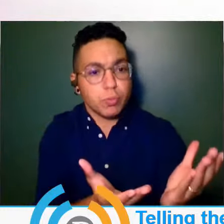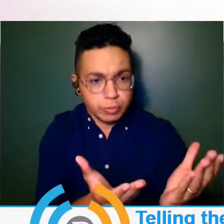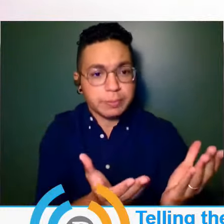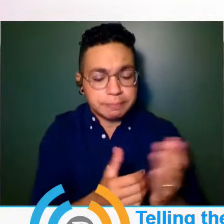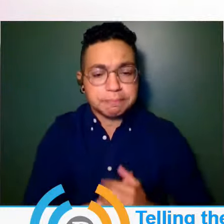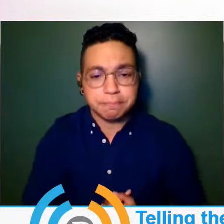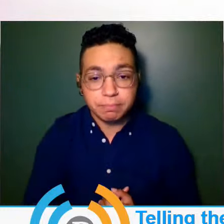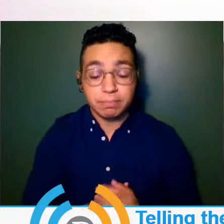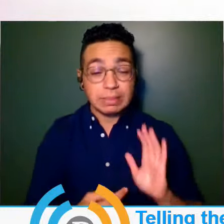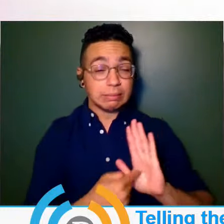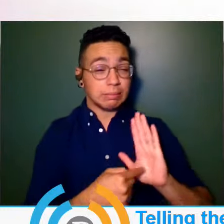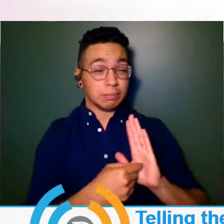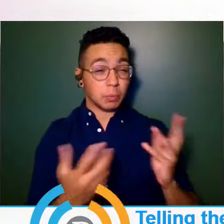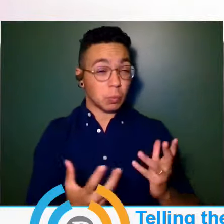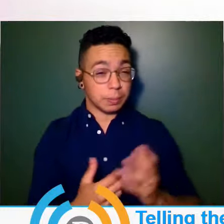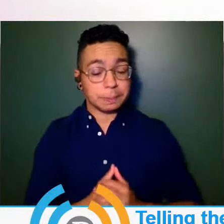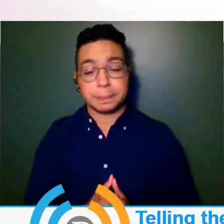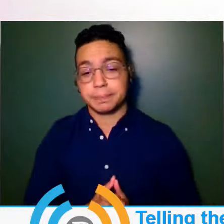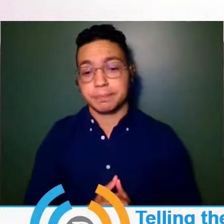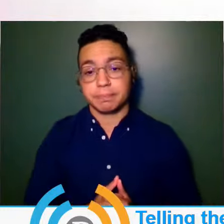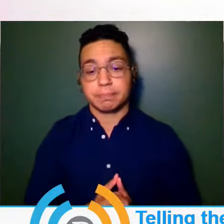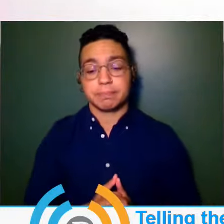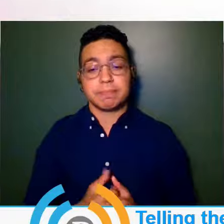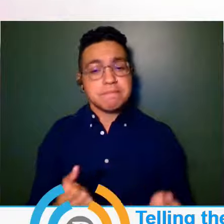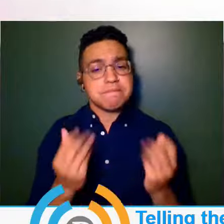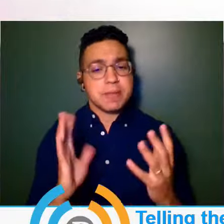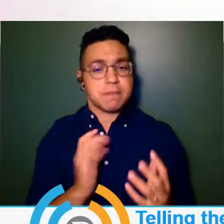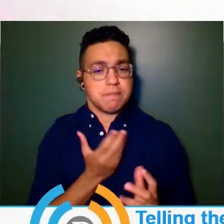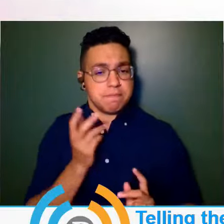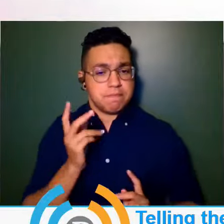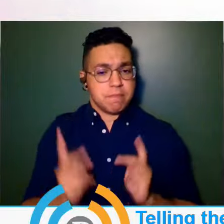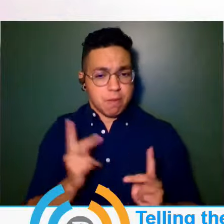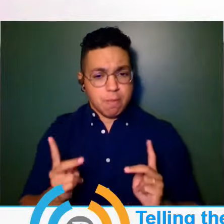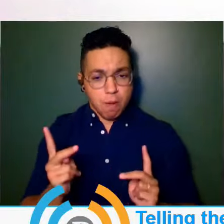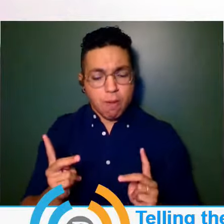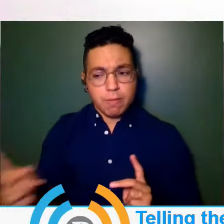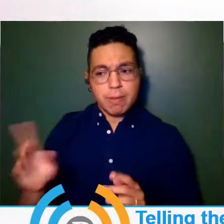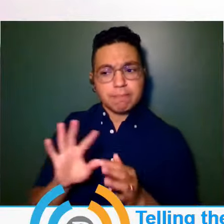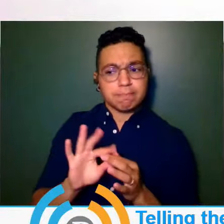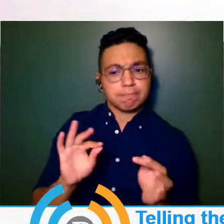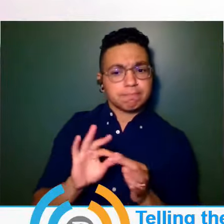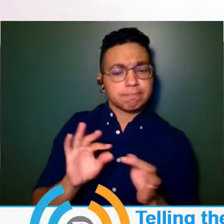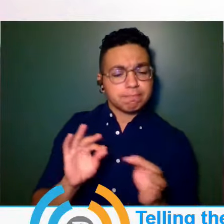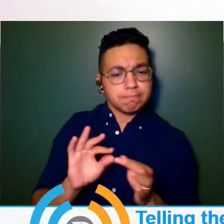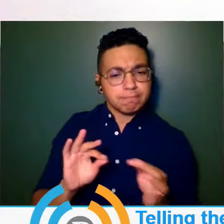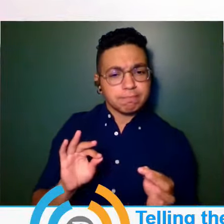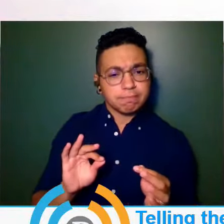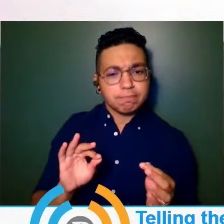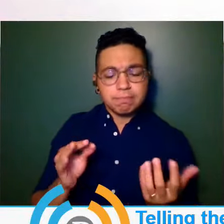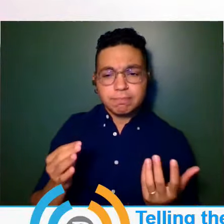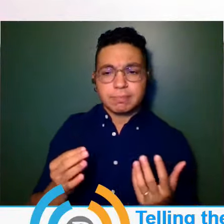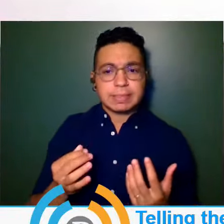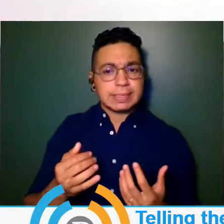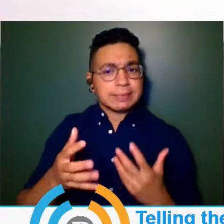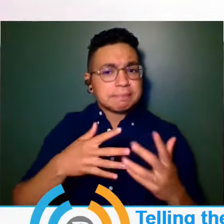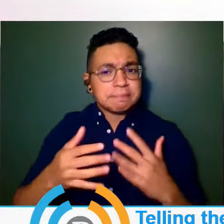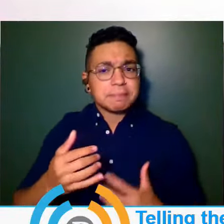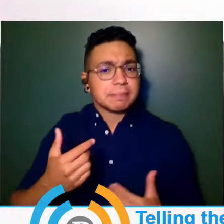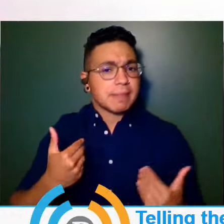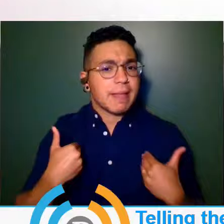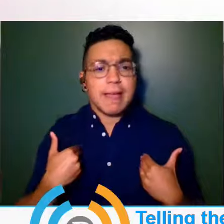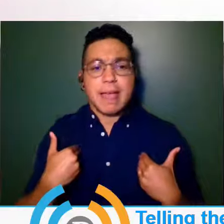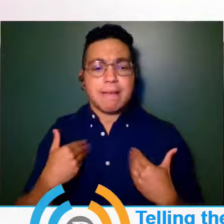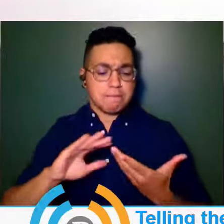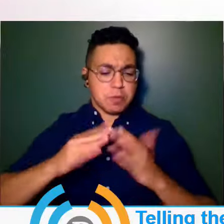For example, a lot of our folks have said that, even if we have community oversight,